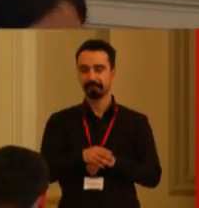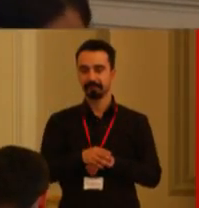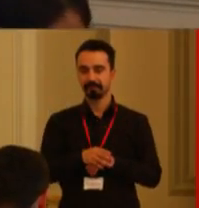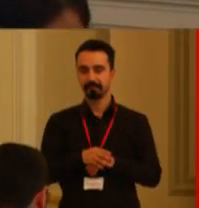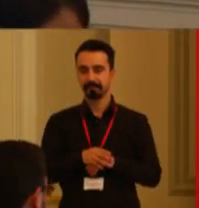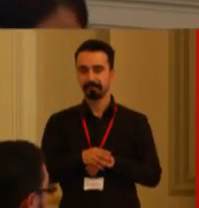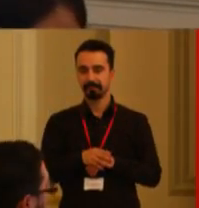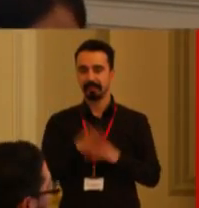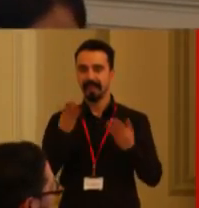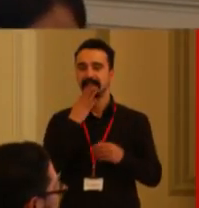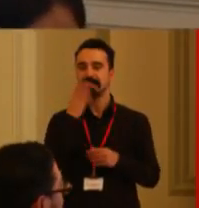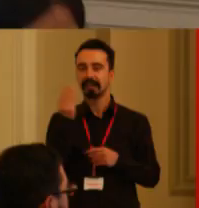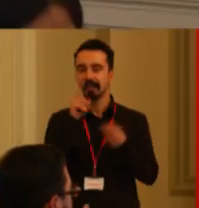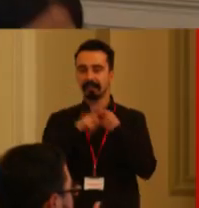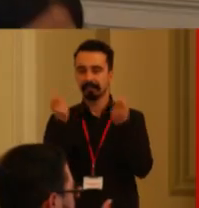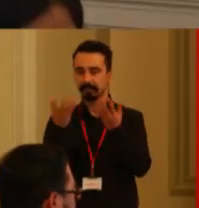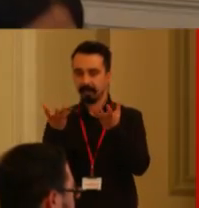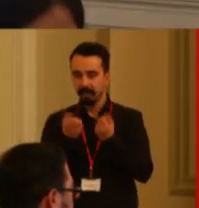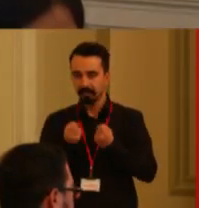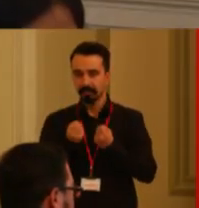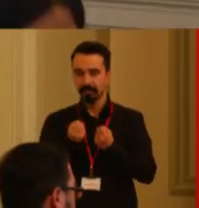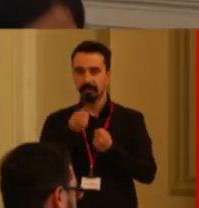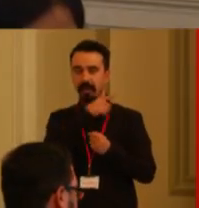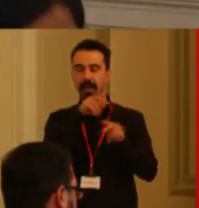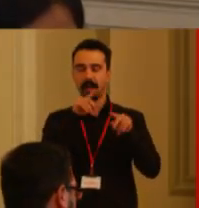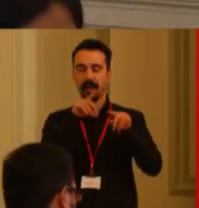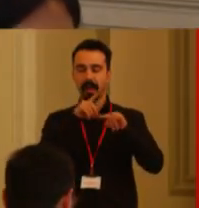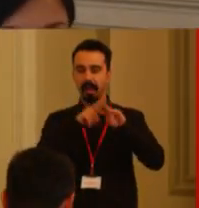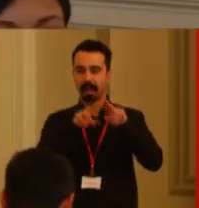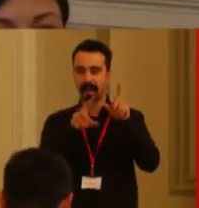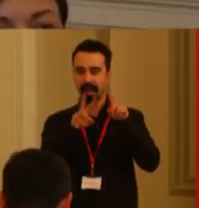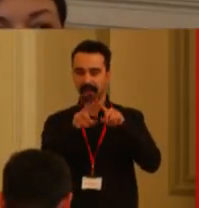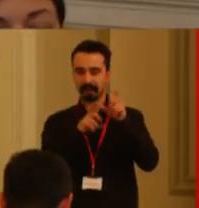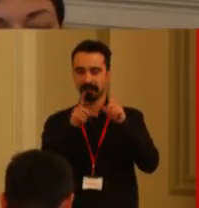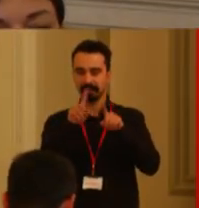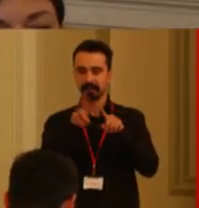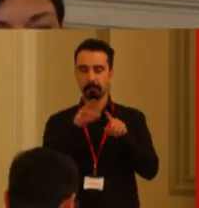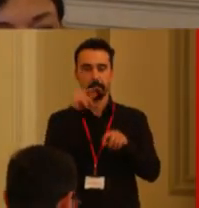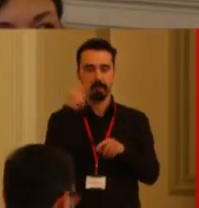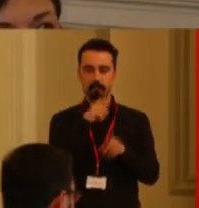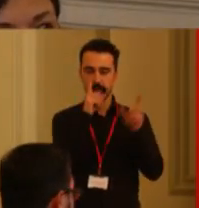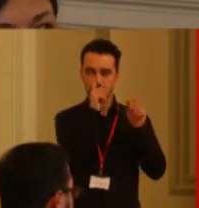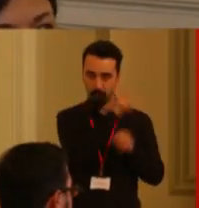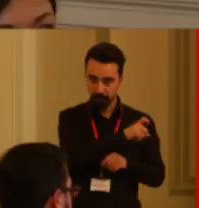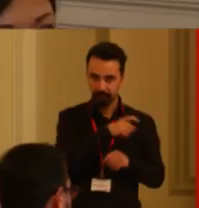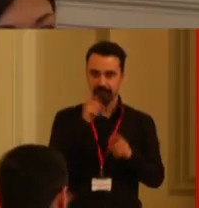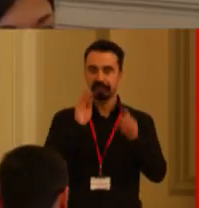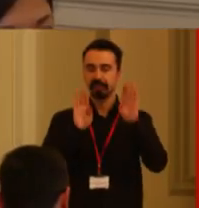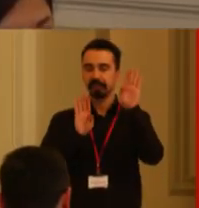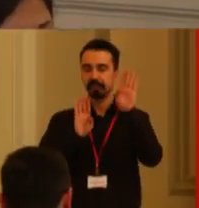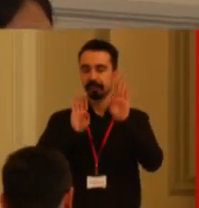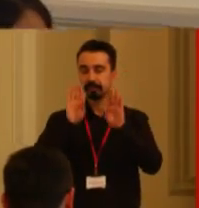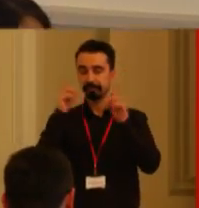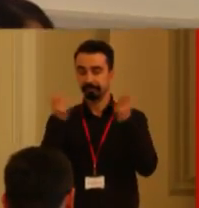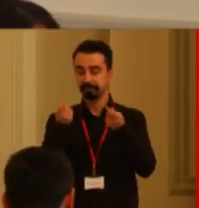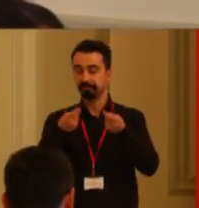Youth Organizations Forum. Right, so youngsters and employment. This is a question for you, Hazem.